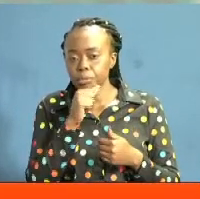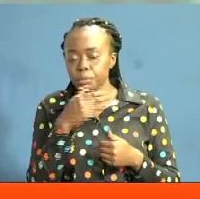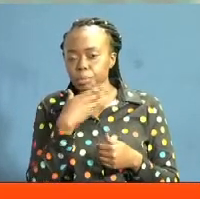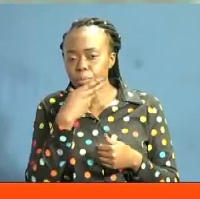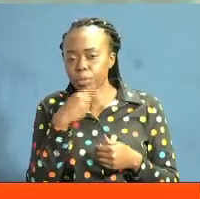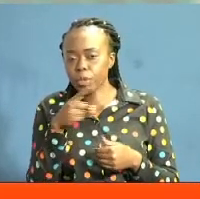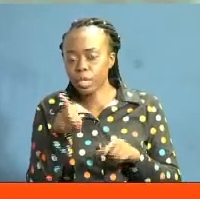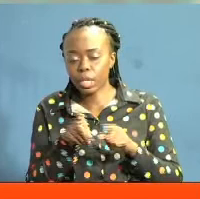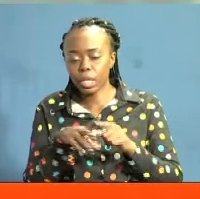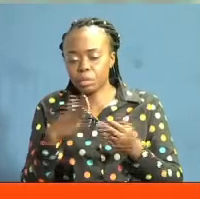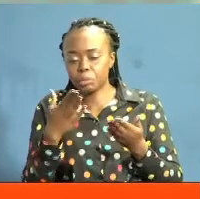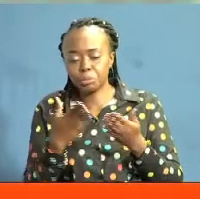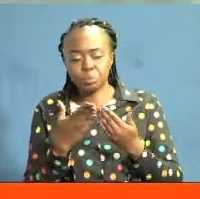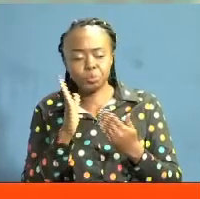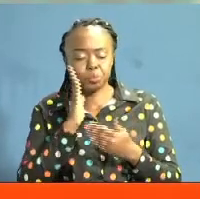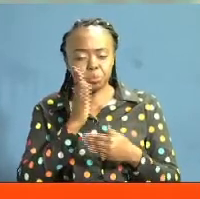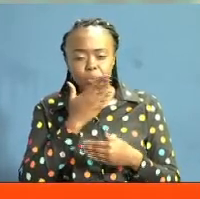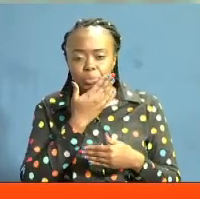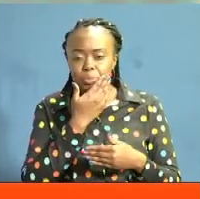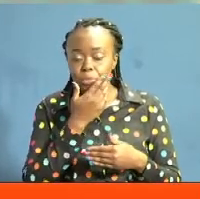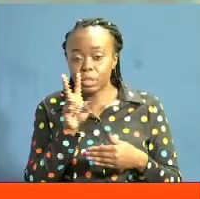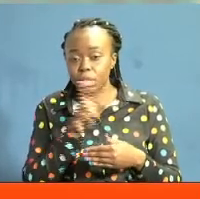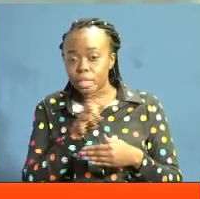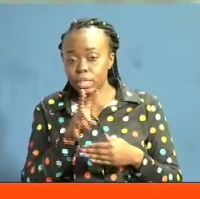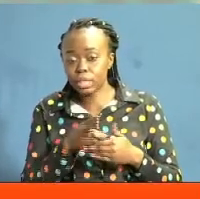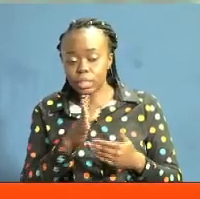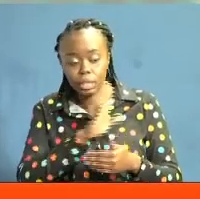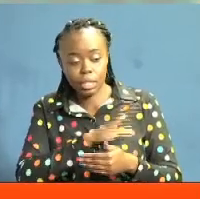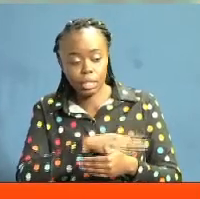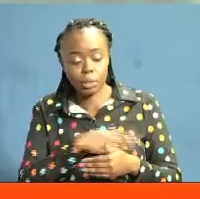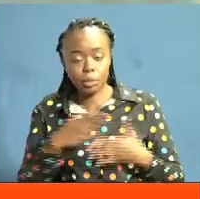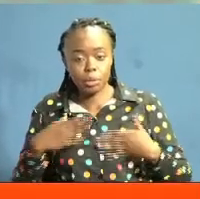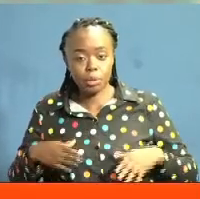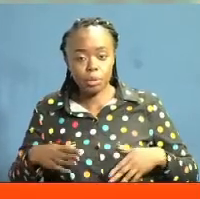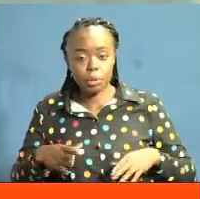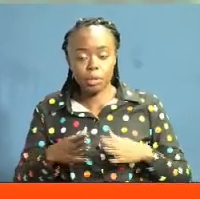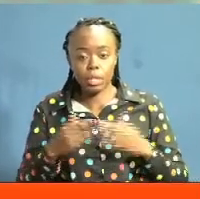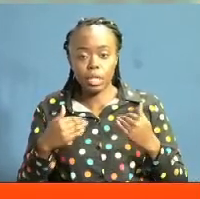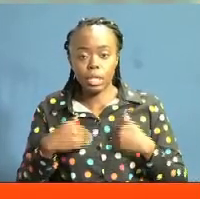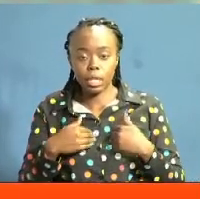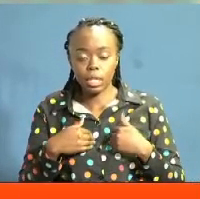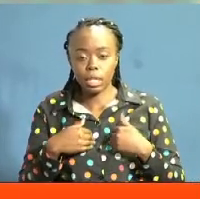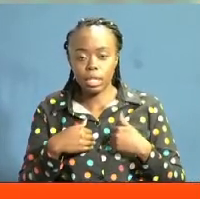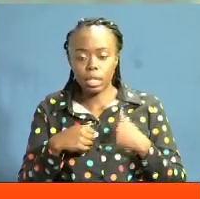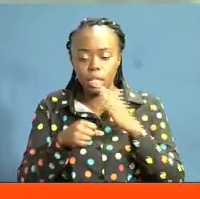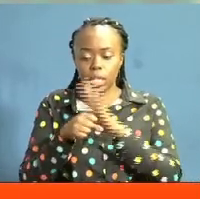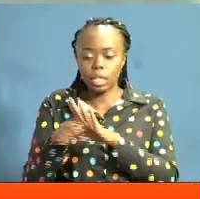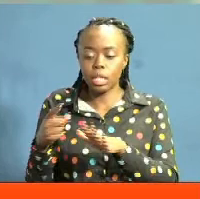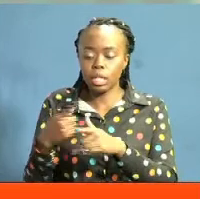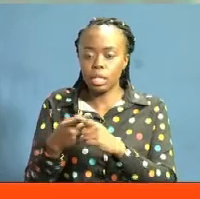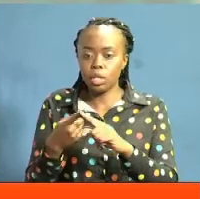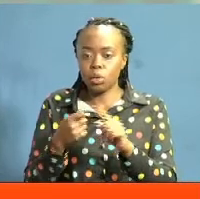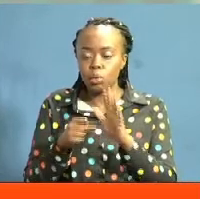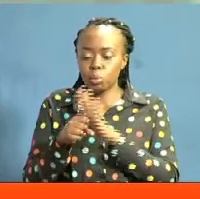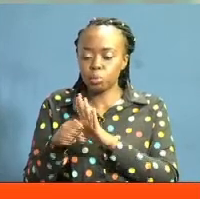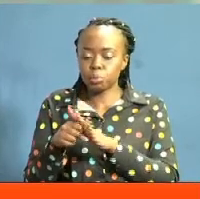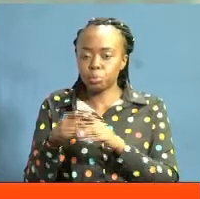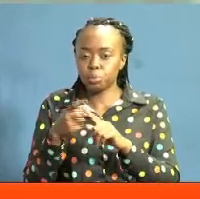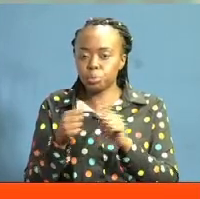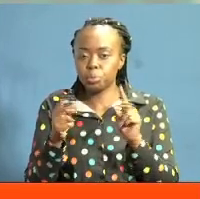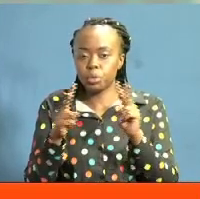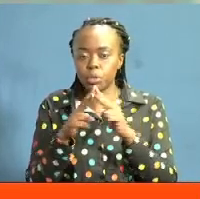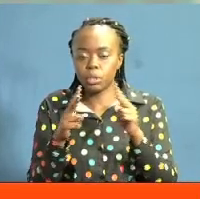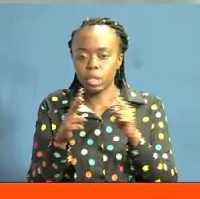or mother. Now, when you look into single mothers, people who have had issues or traumas that comes with rejection at a